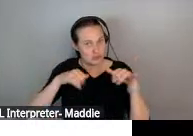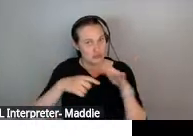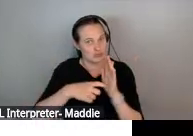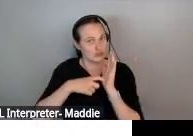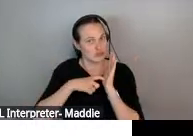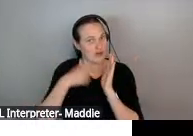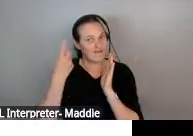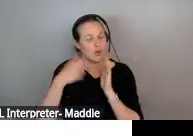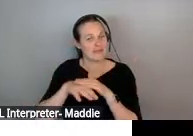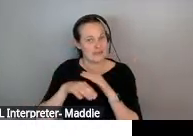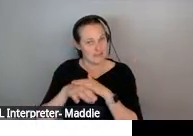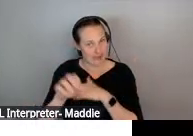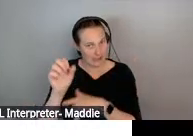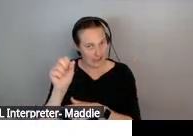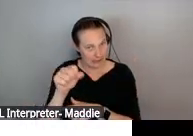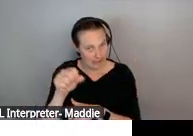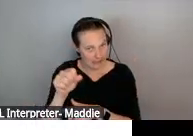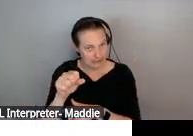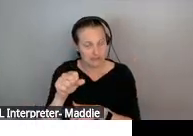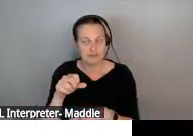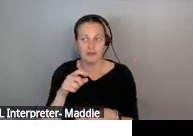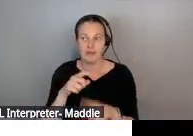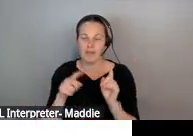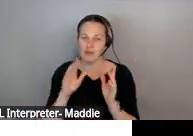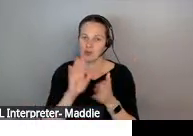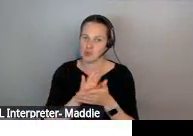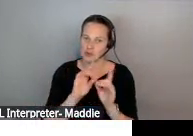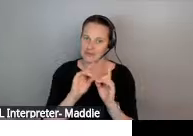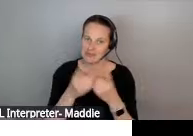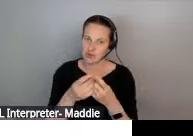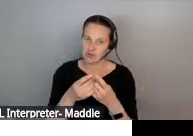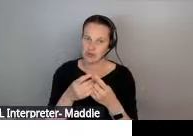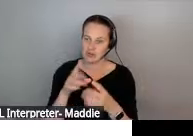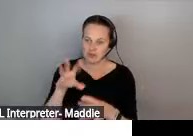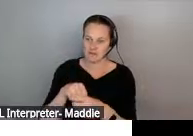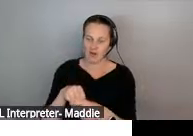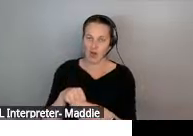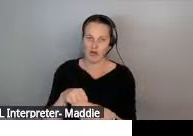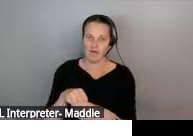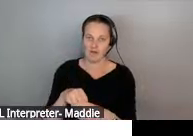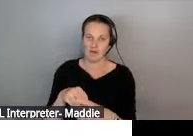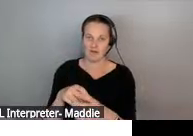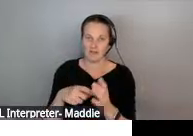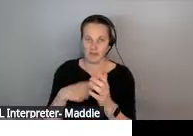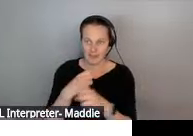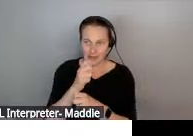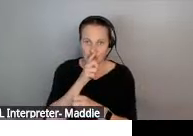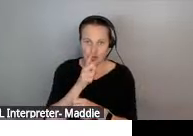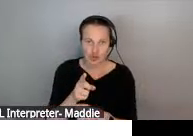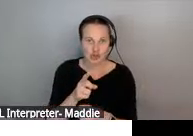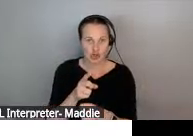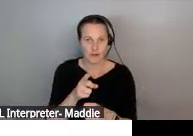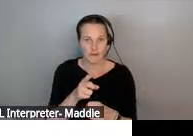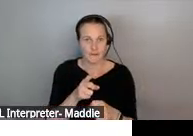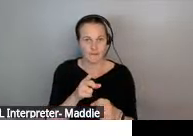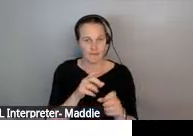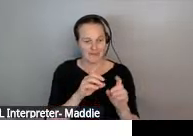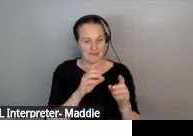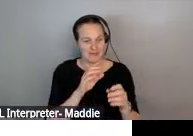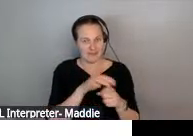accessibility, but school districts also play a role in making sure that that's carried out at their individual district